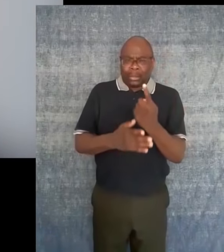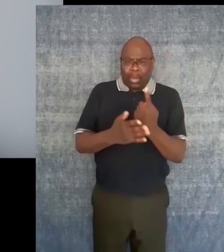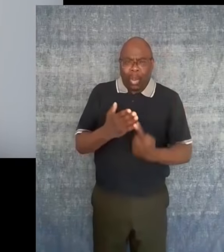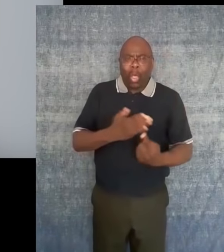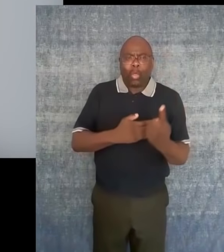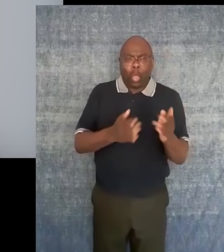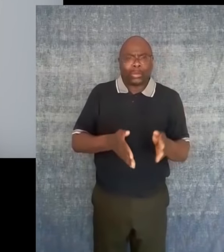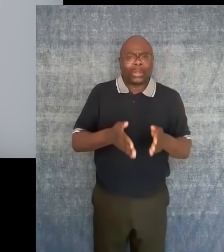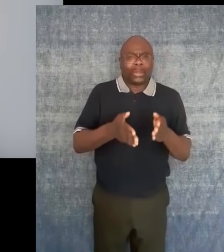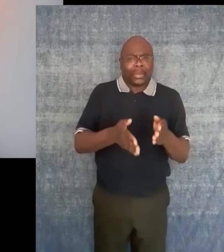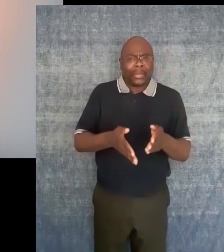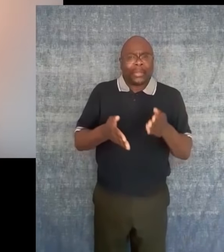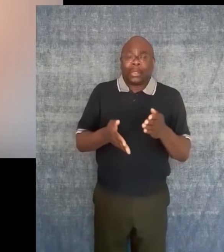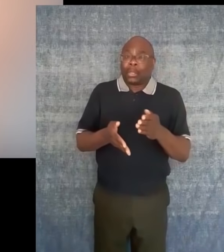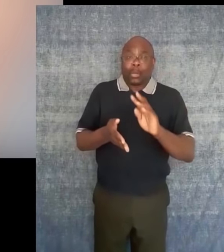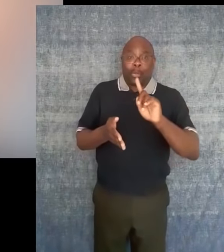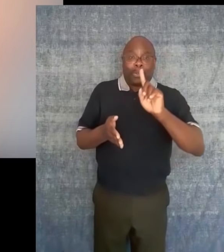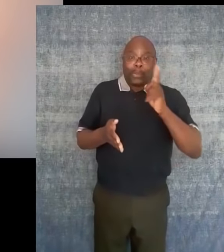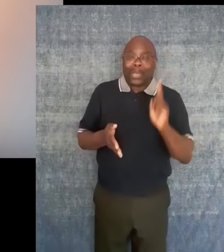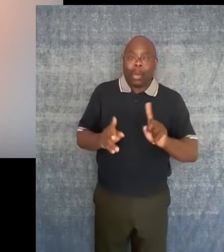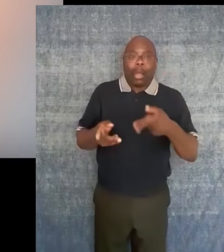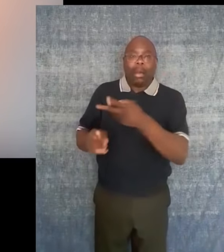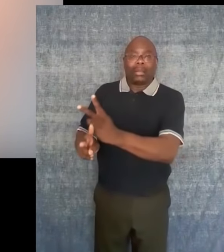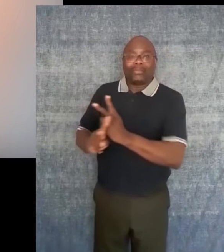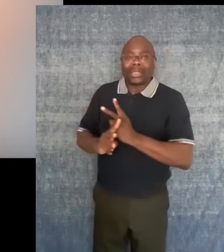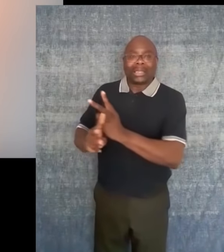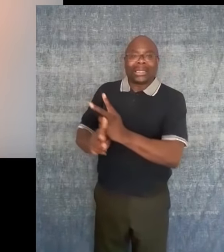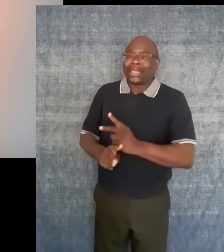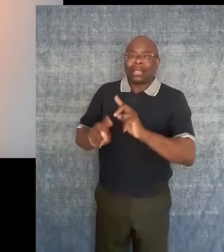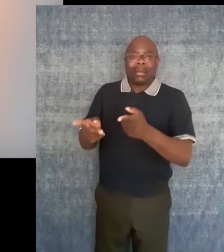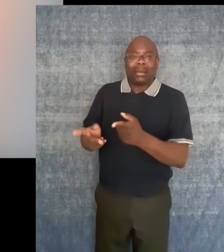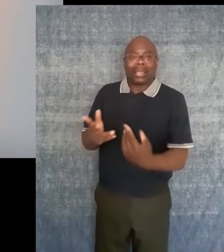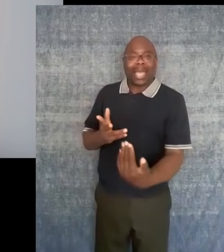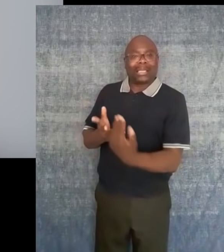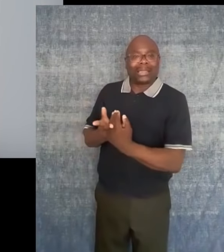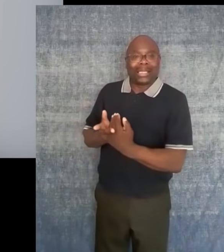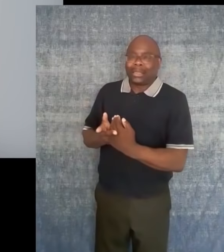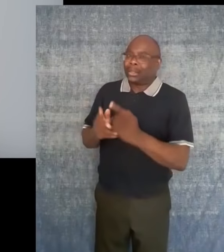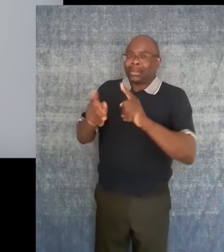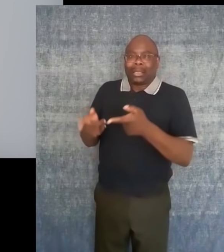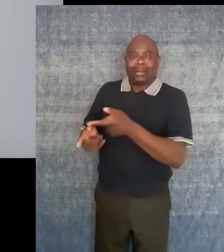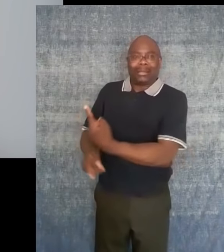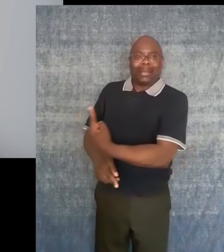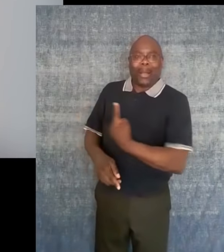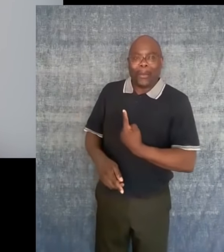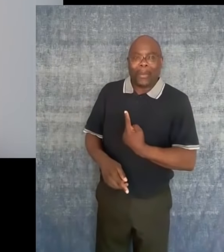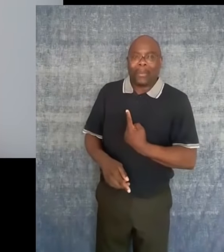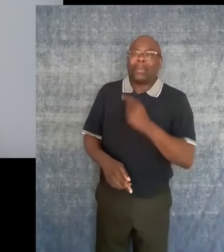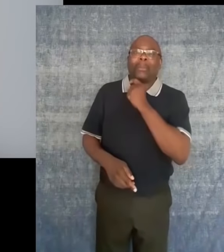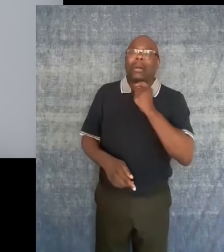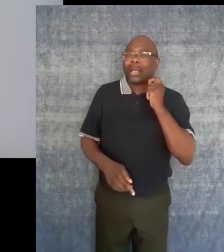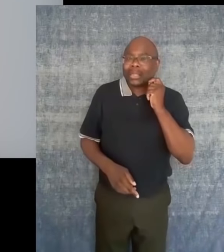ward, when no one else can get in, when no one else, no